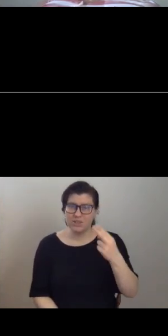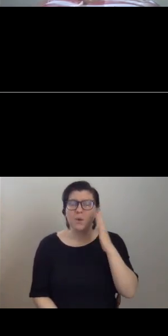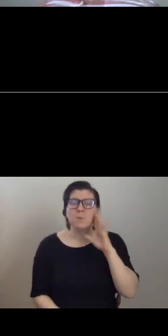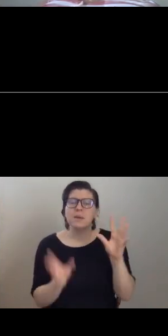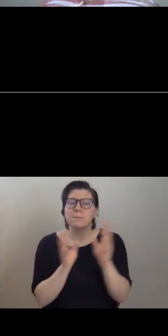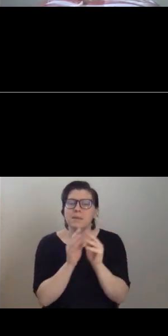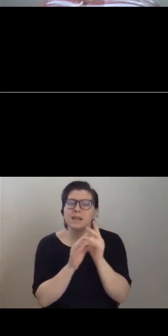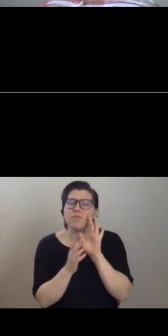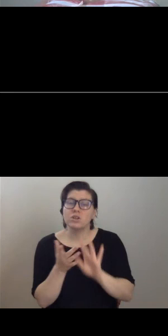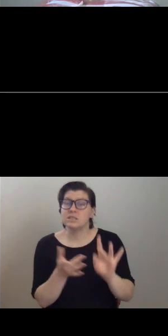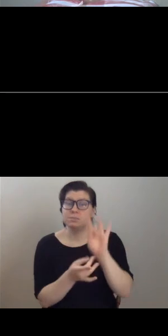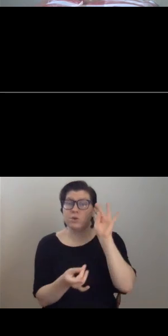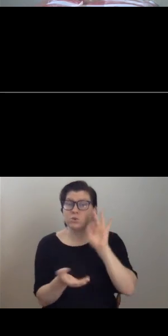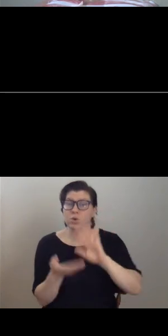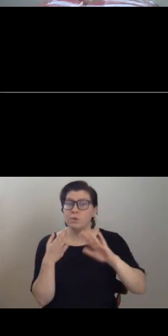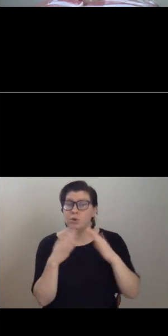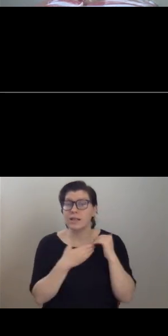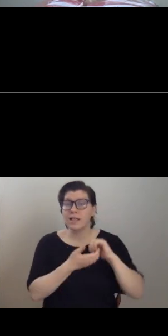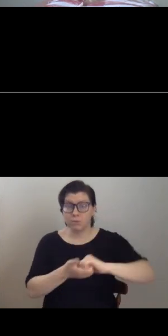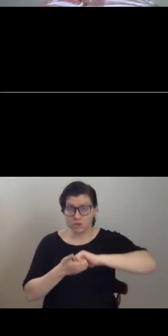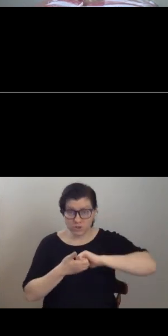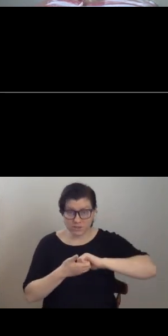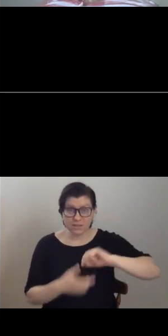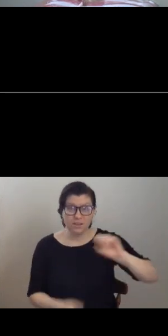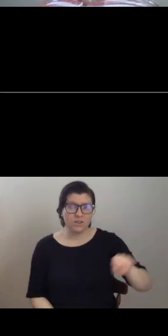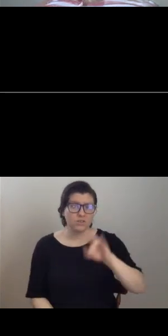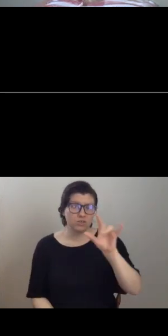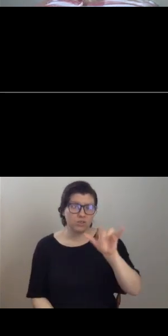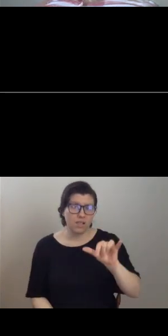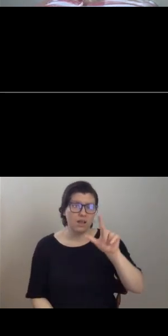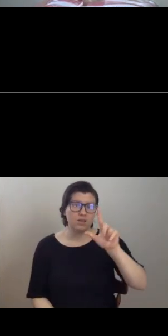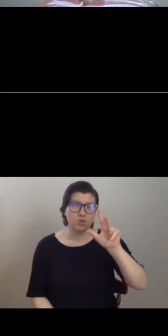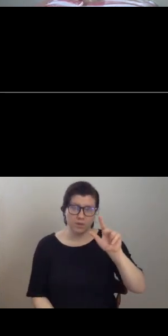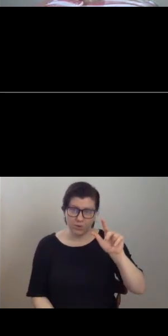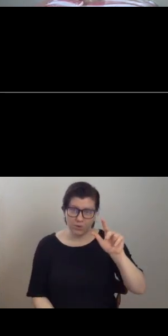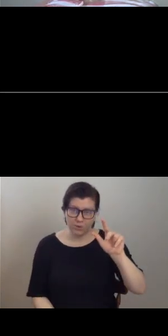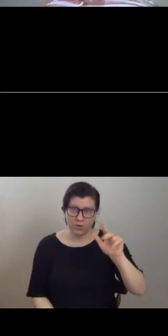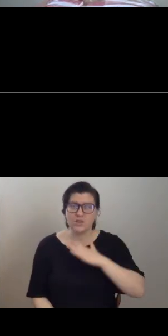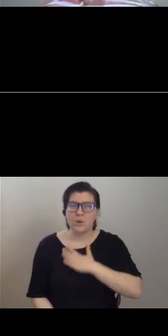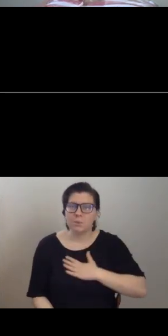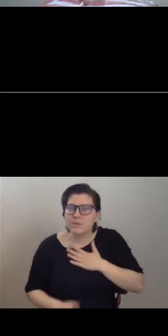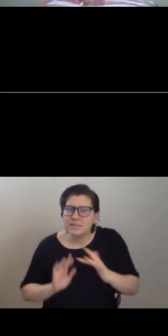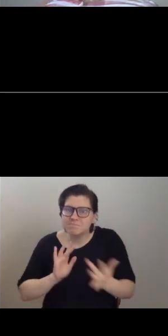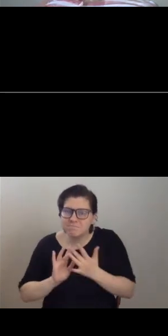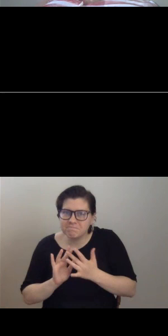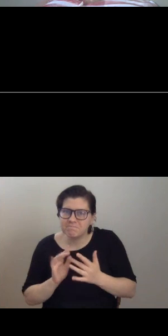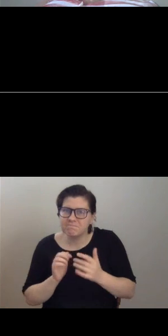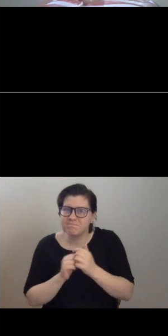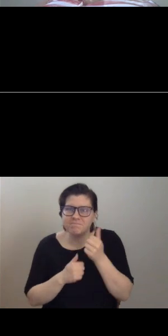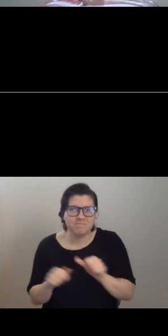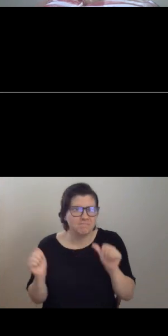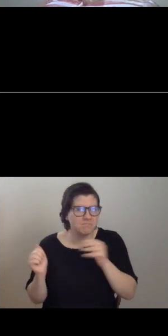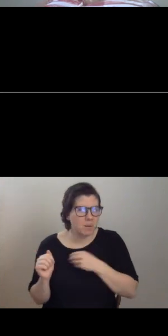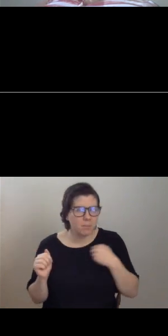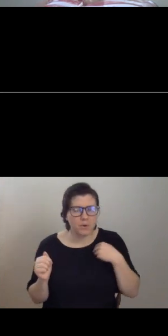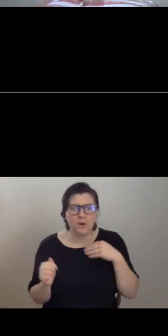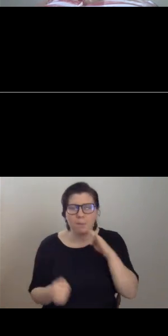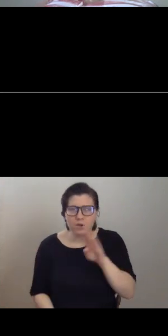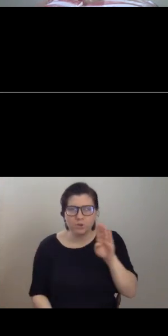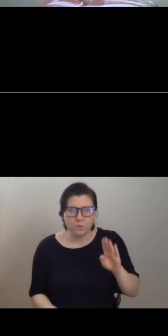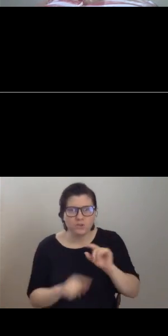spiritual community collaboration on July 23rd. So please stay in contact with any member of the Brunch Bunch